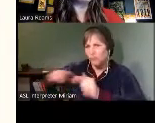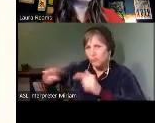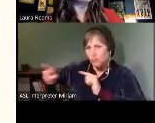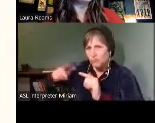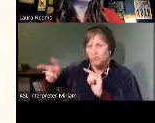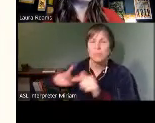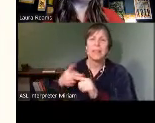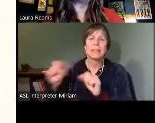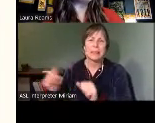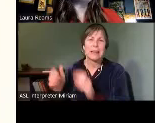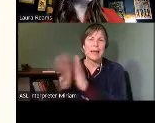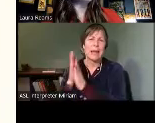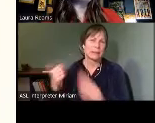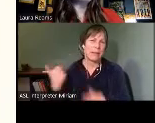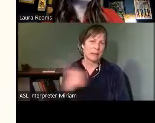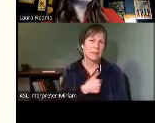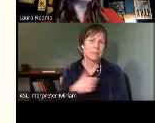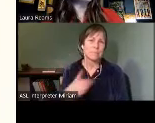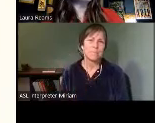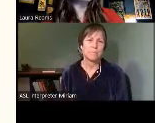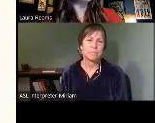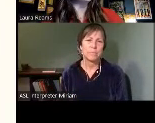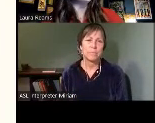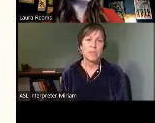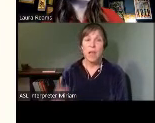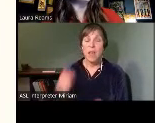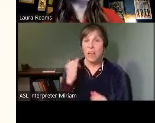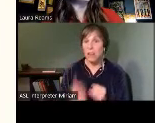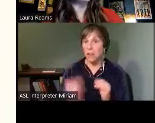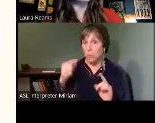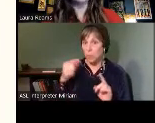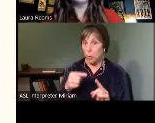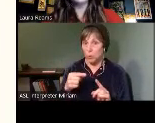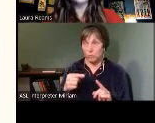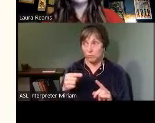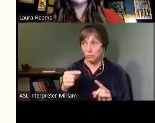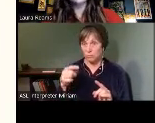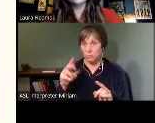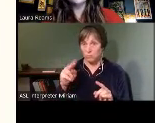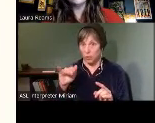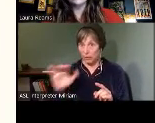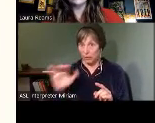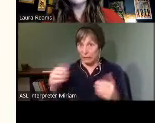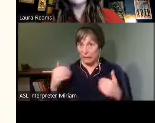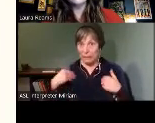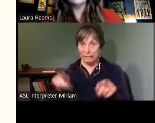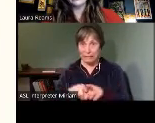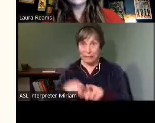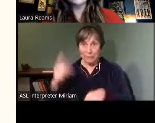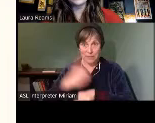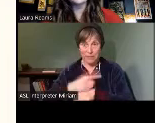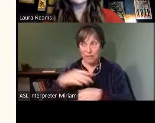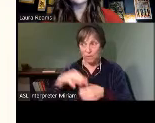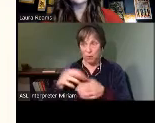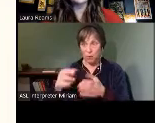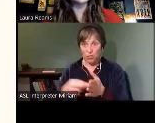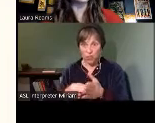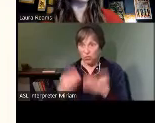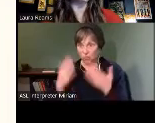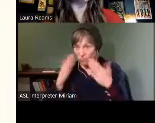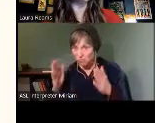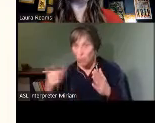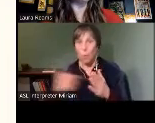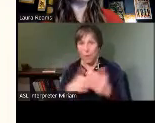um finally i don't know if the city of new york has same day voter registration we implemented that back in